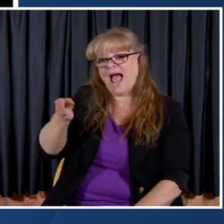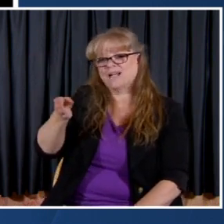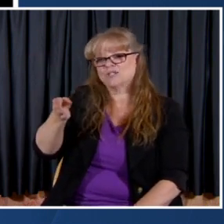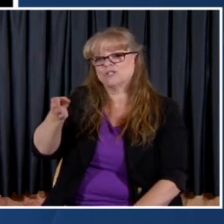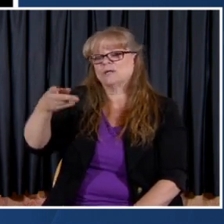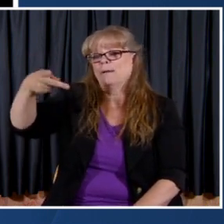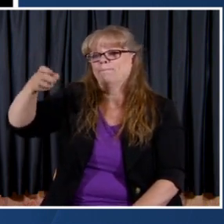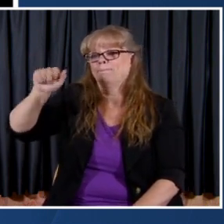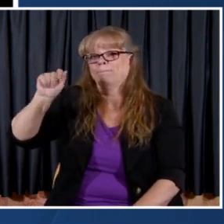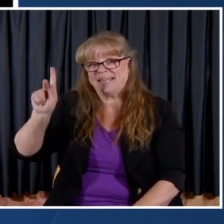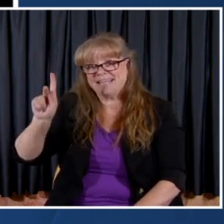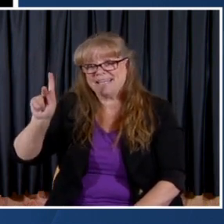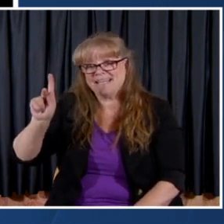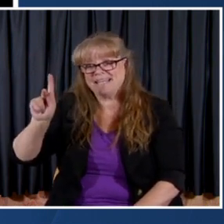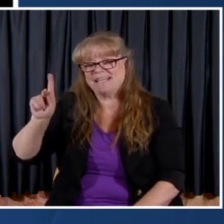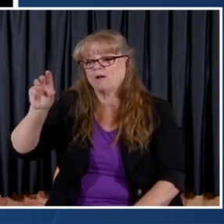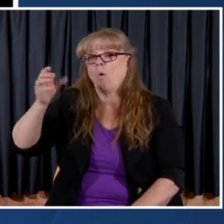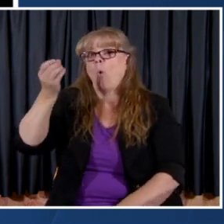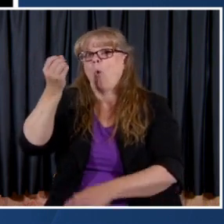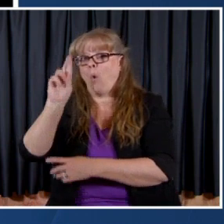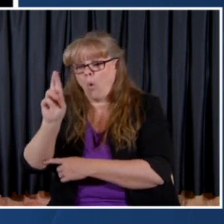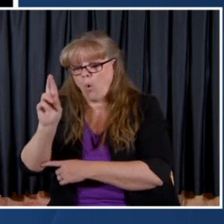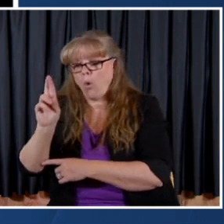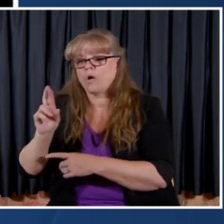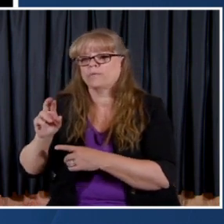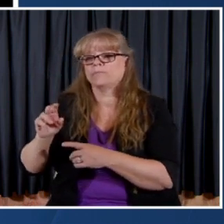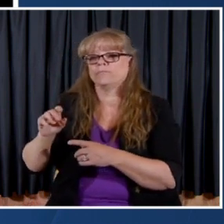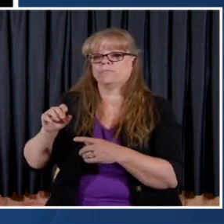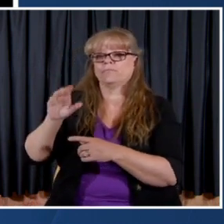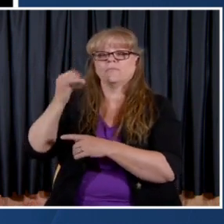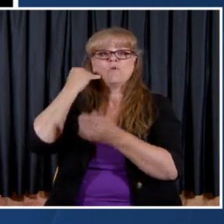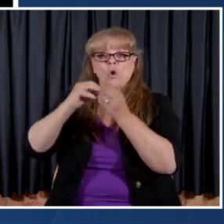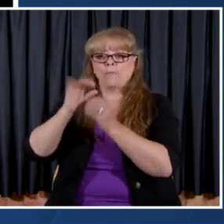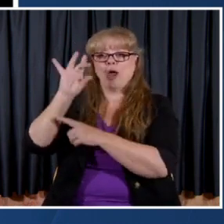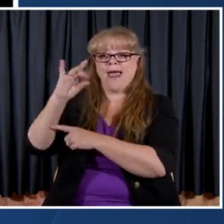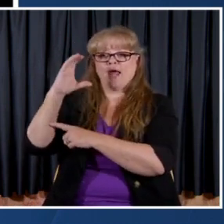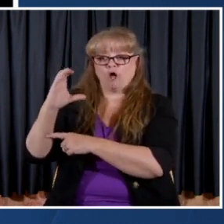1-800-221-3943. You can also sign up for individual insurance in the individual market at